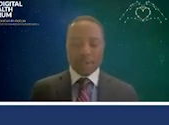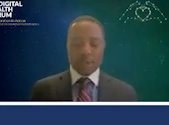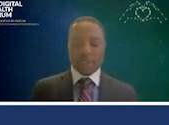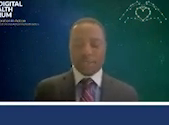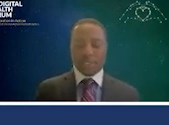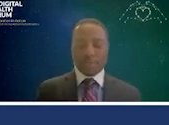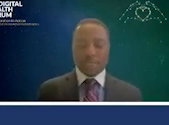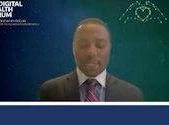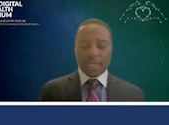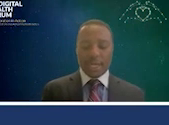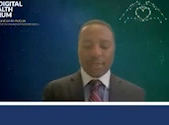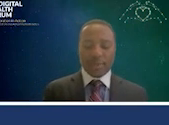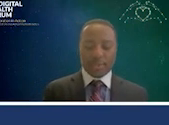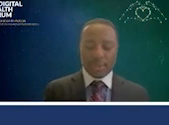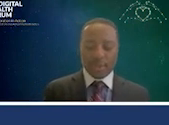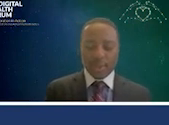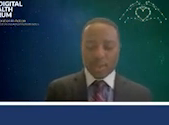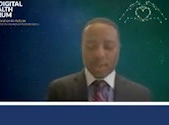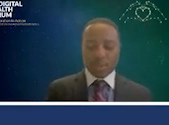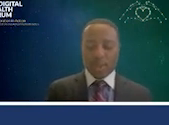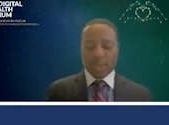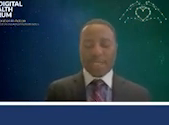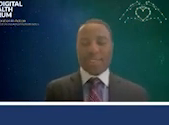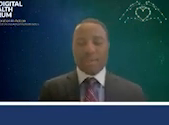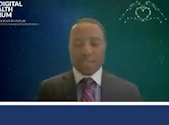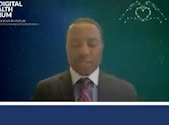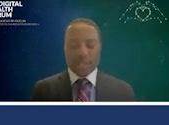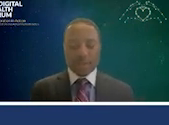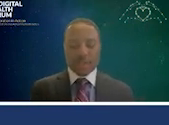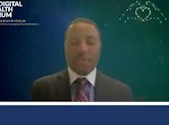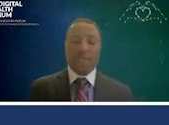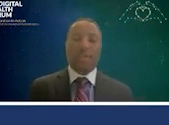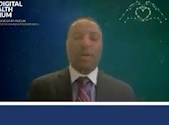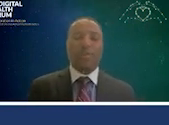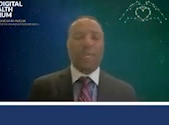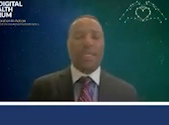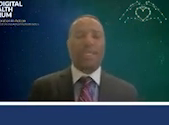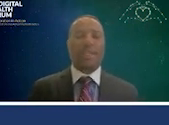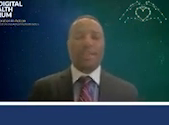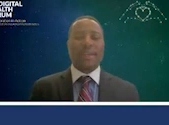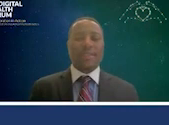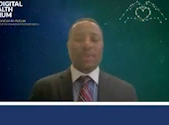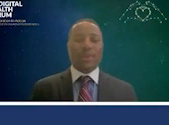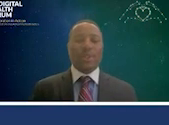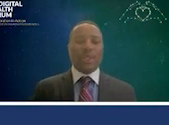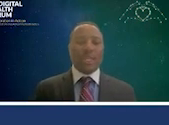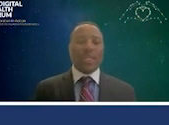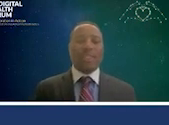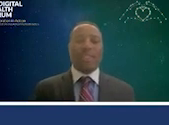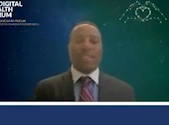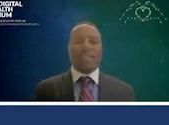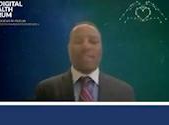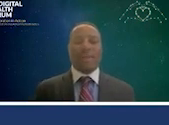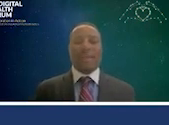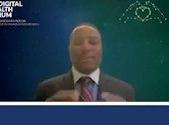of longitudinal team-based care, and also to support integration and continuity of care. And so looking